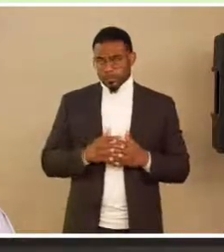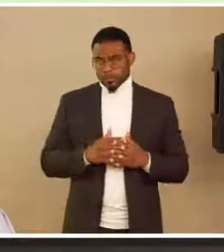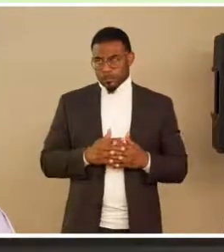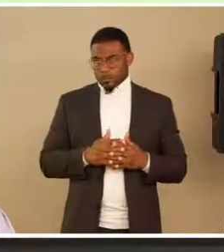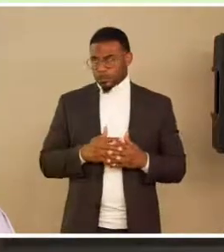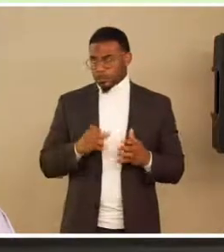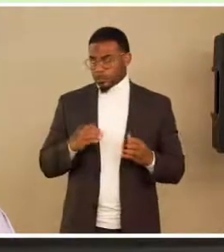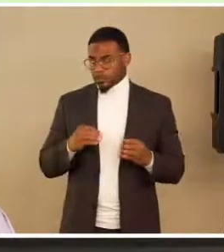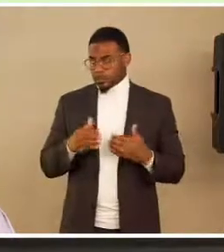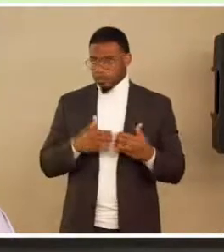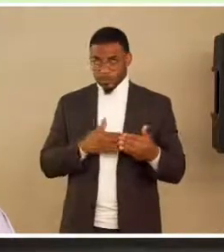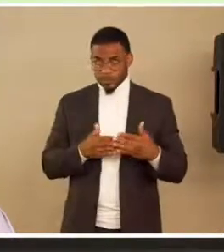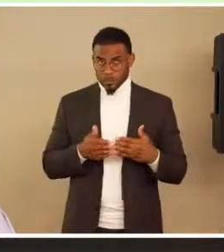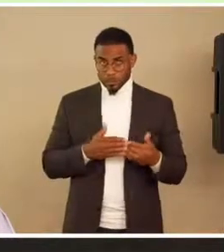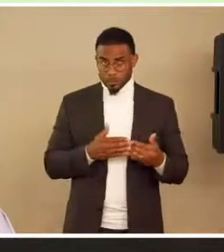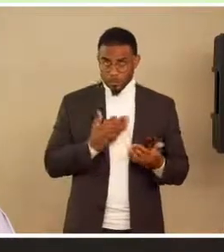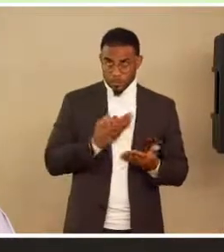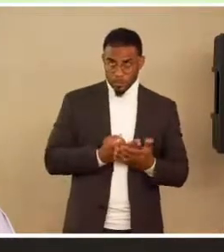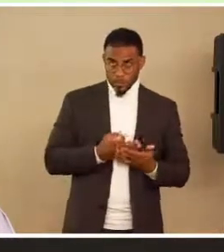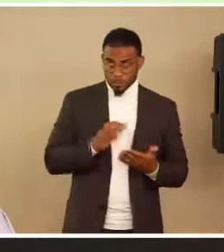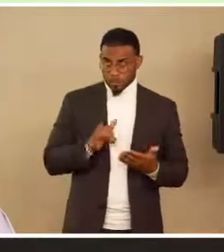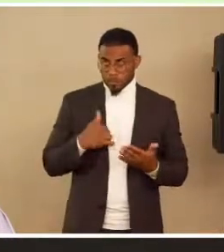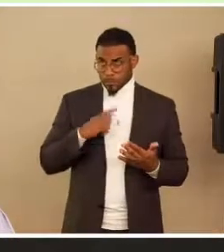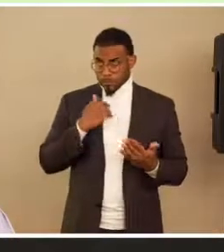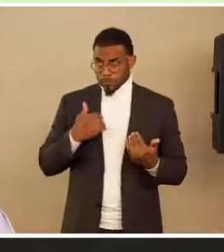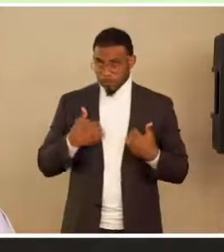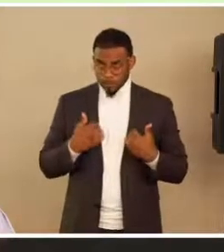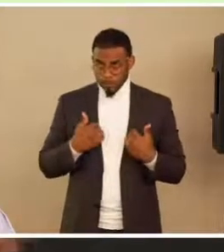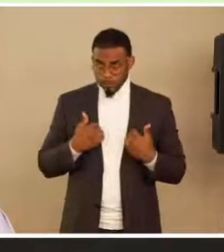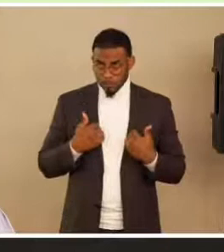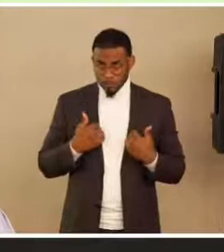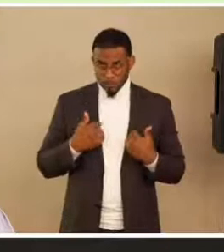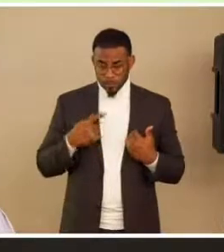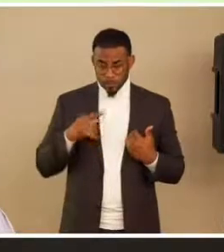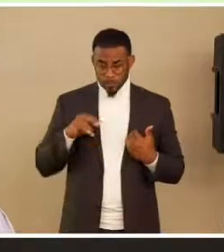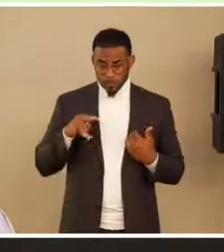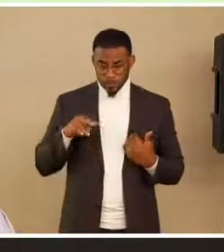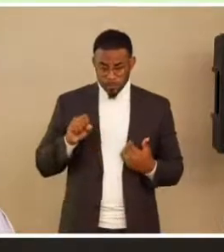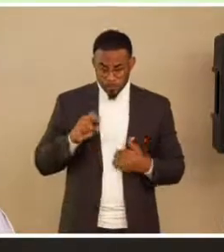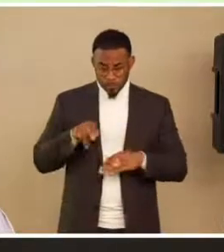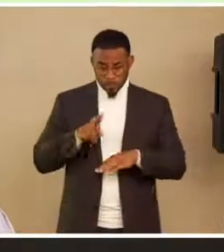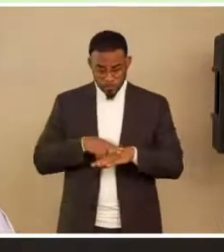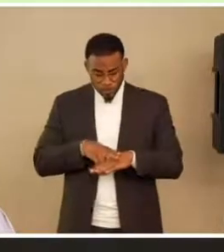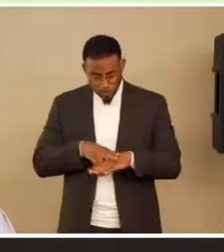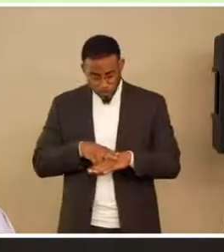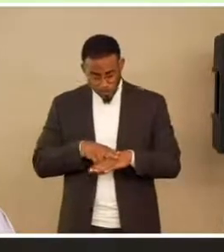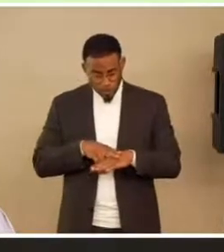So despite the fact that we are having this transnational